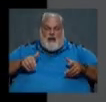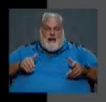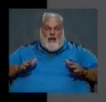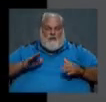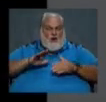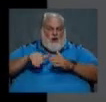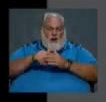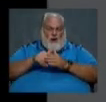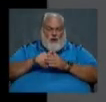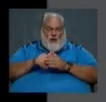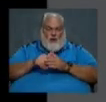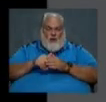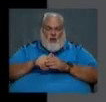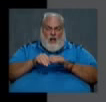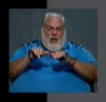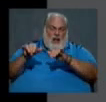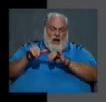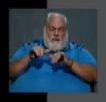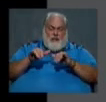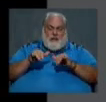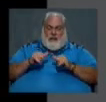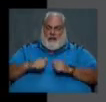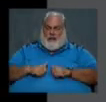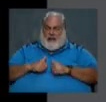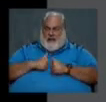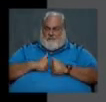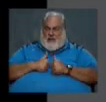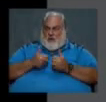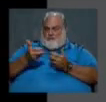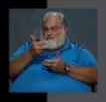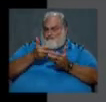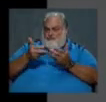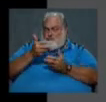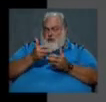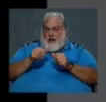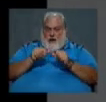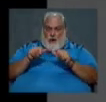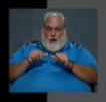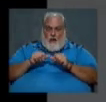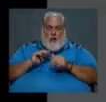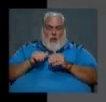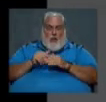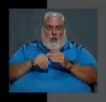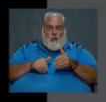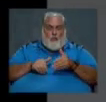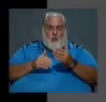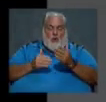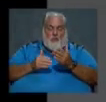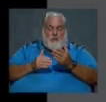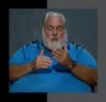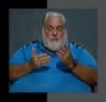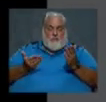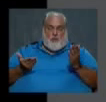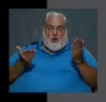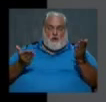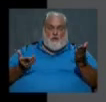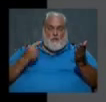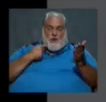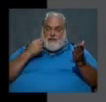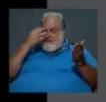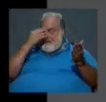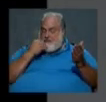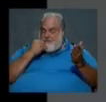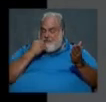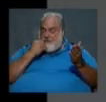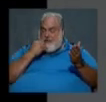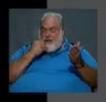that all rooms, save the kitchen and bathrooms, are being proposed for sleeping. It's staff's opinion that the proposed 13-bed shelter is